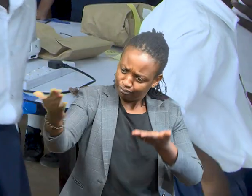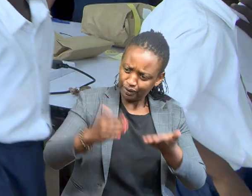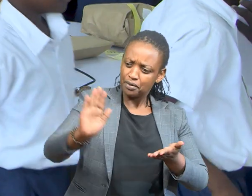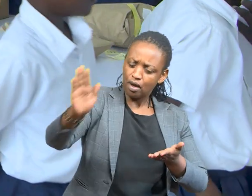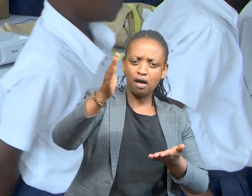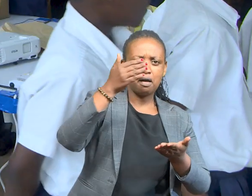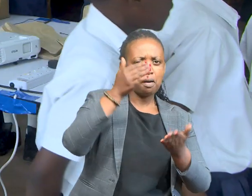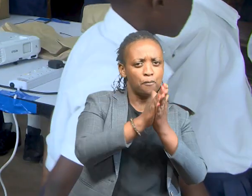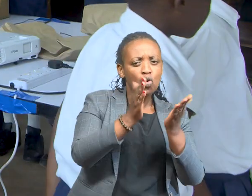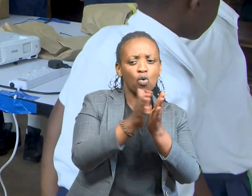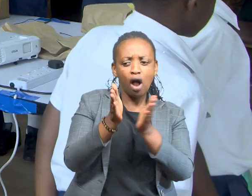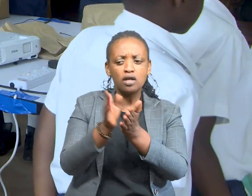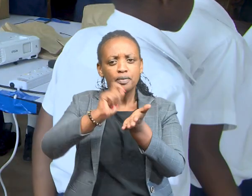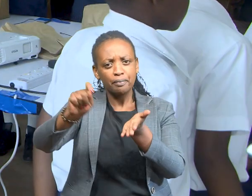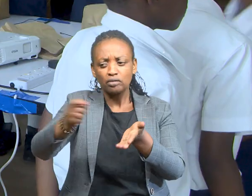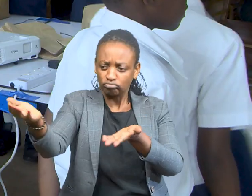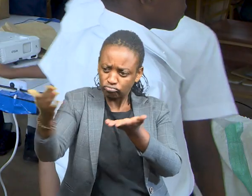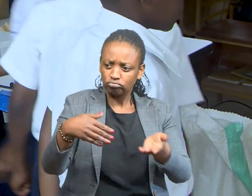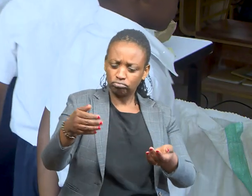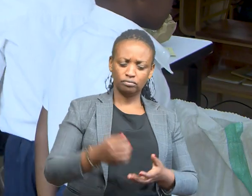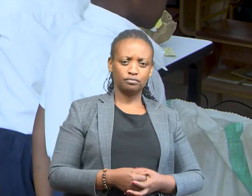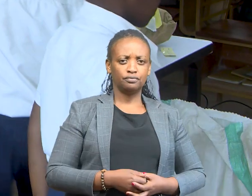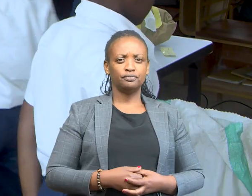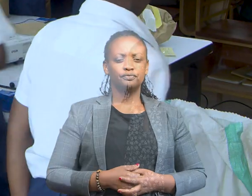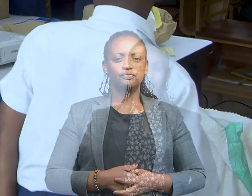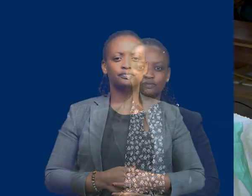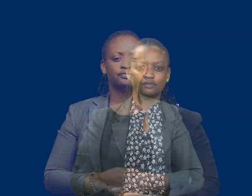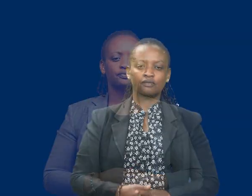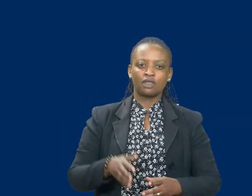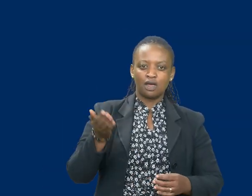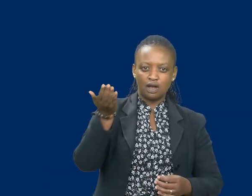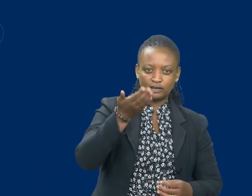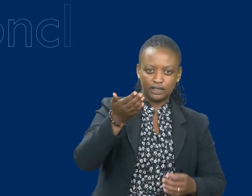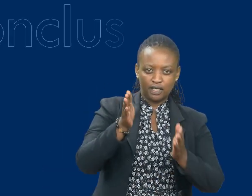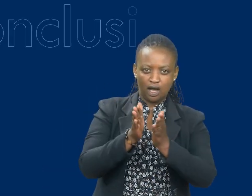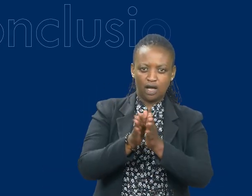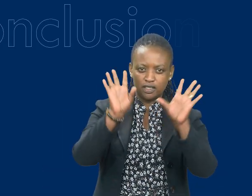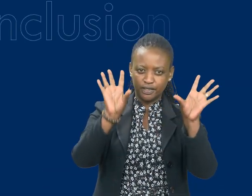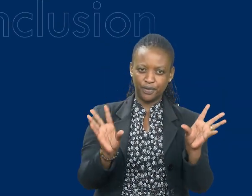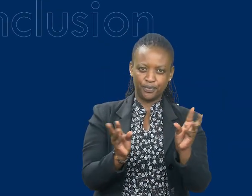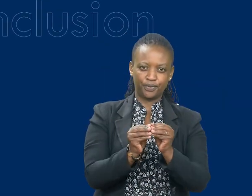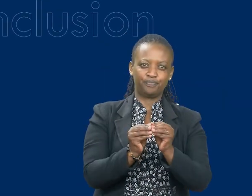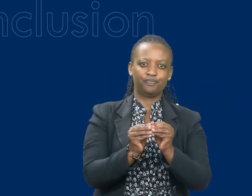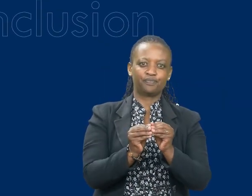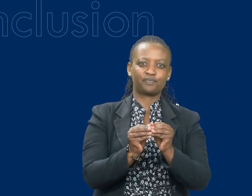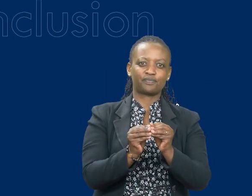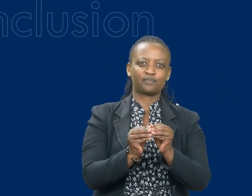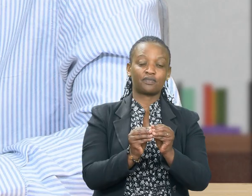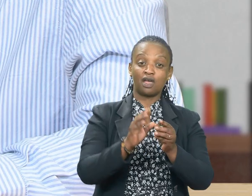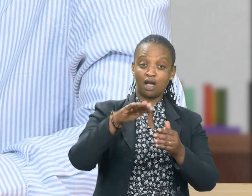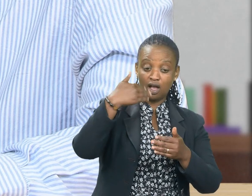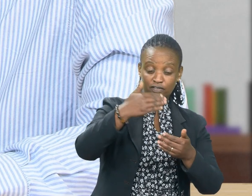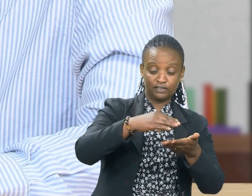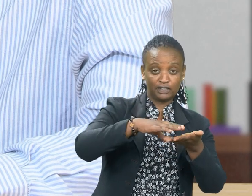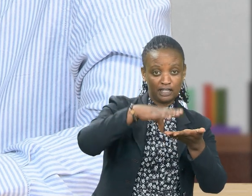And get a book and a pen. Get a book and a pen. Assessment and conclusion.